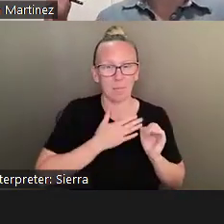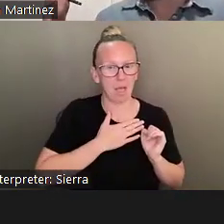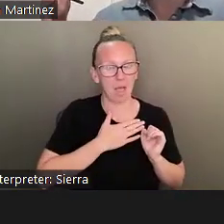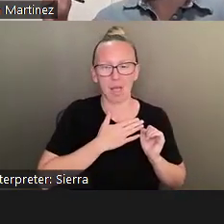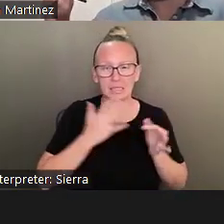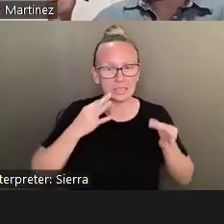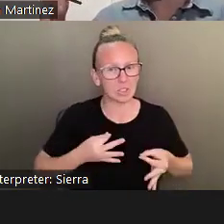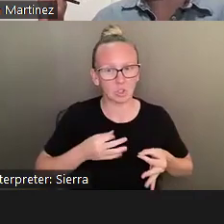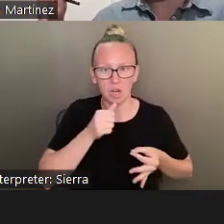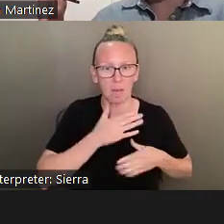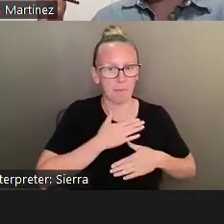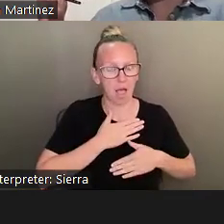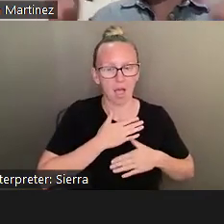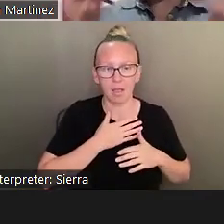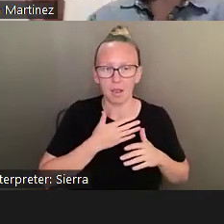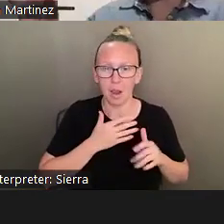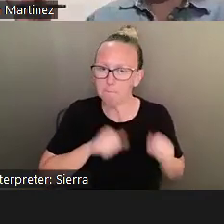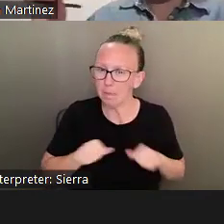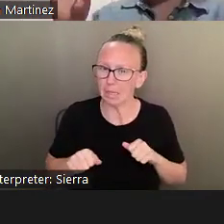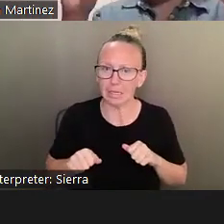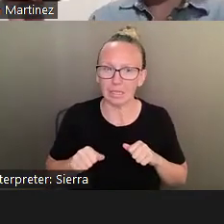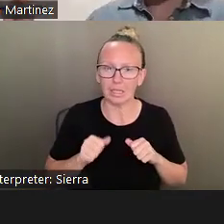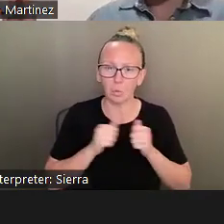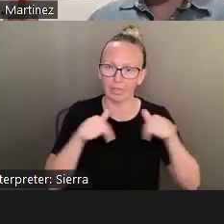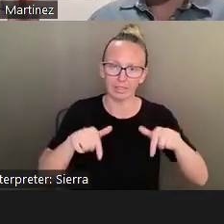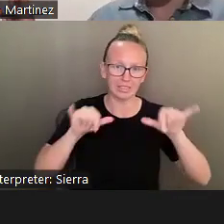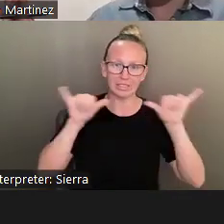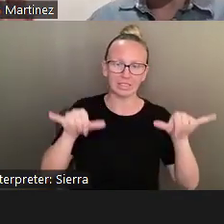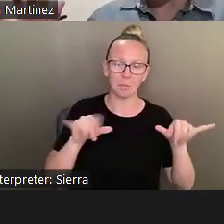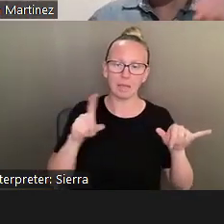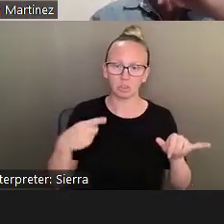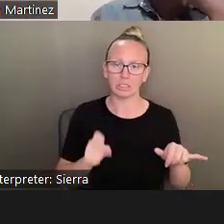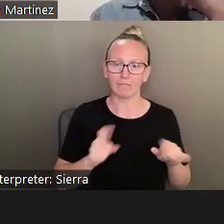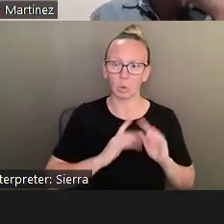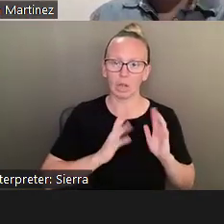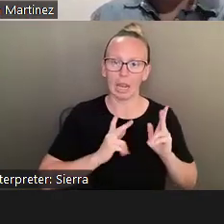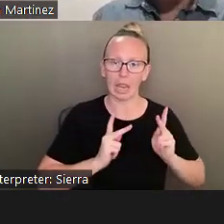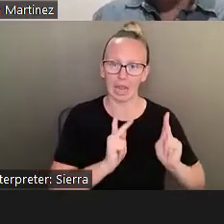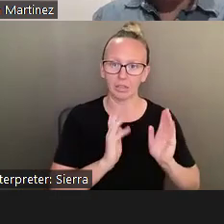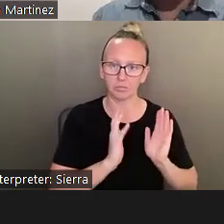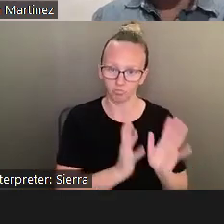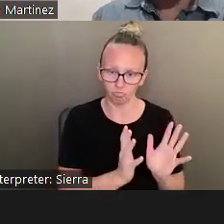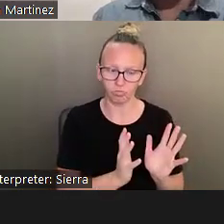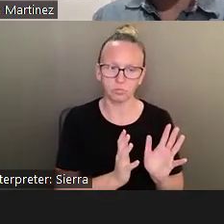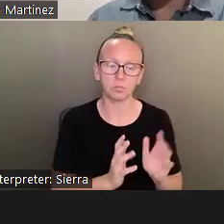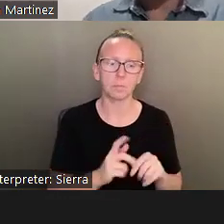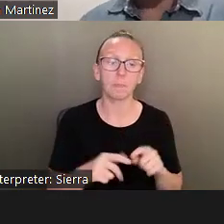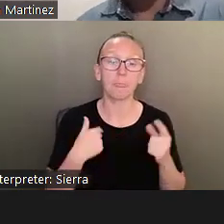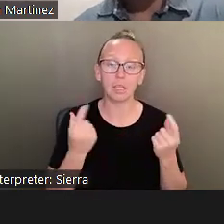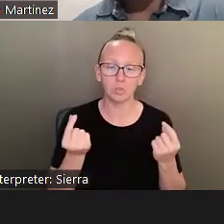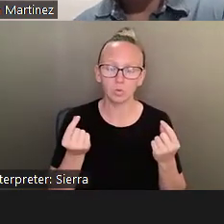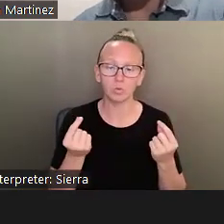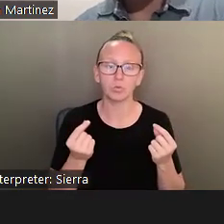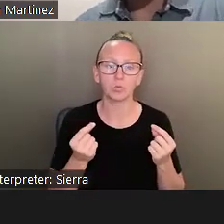my job, my role in this ecosystem. Like it just needs to let it be. But I ended up taking a very